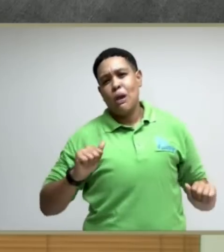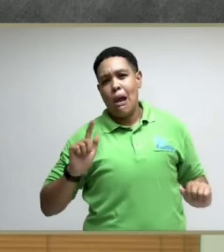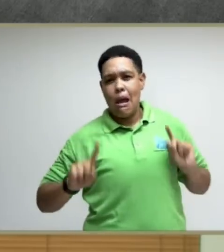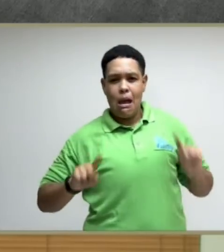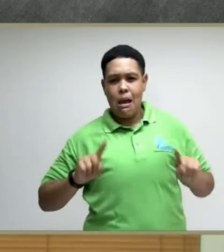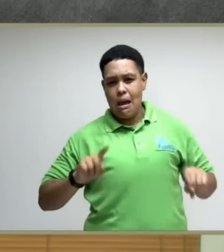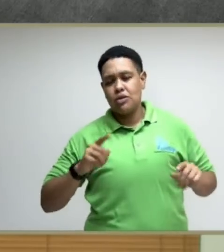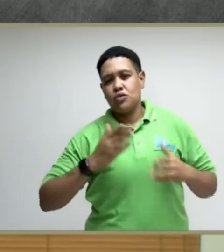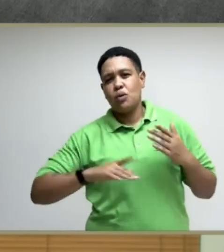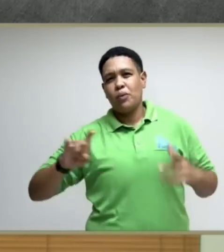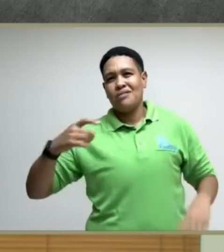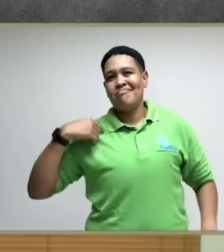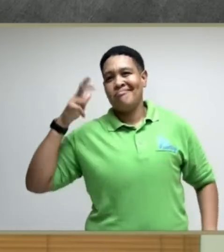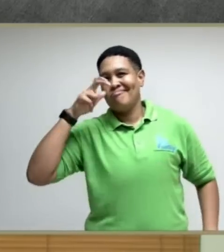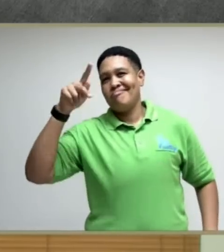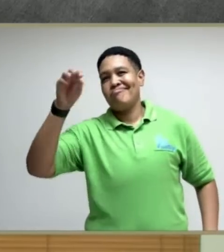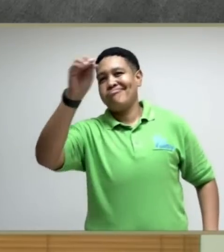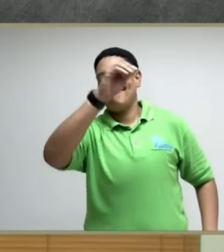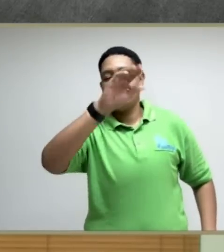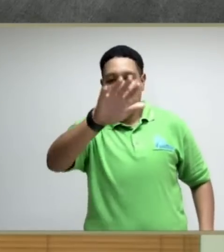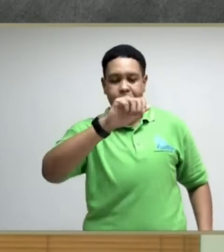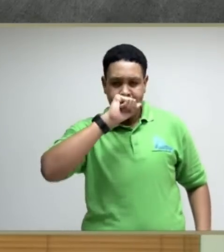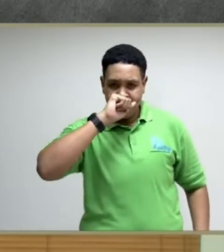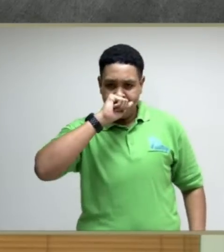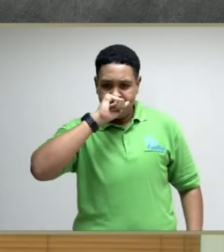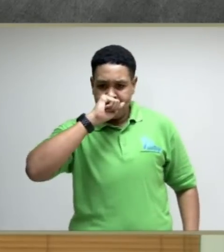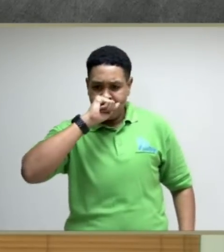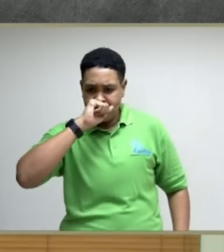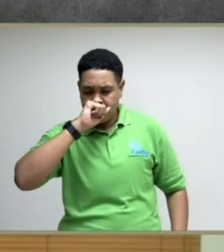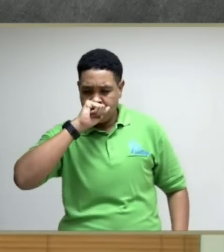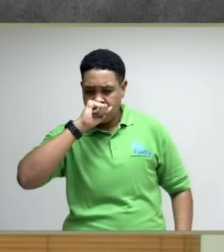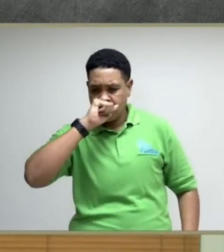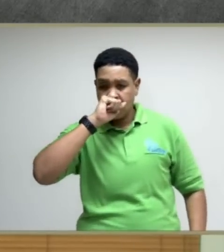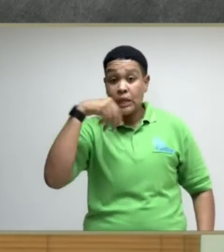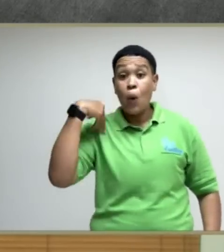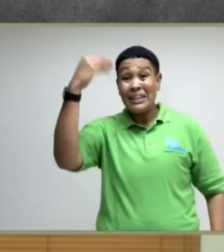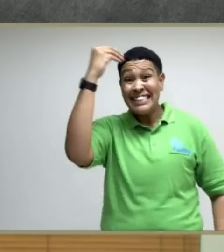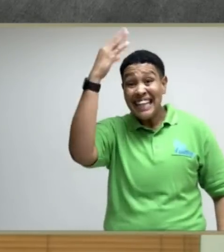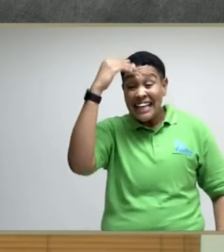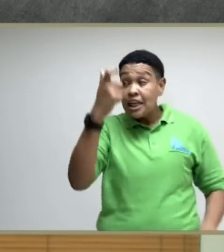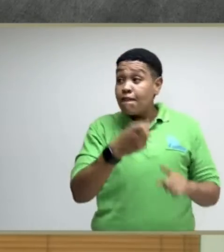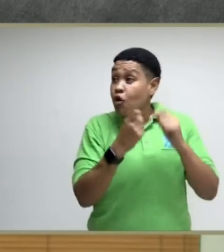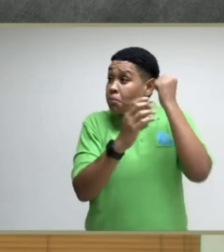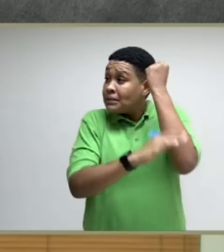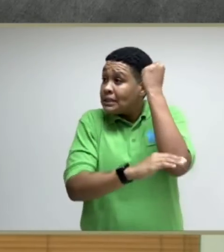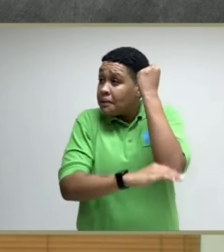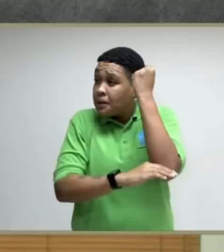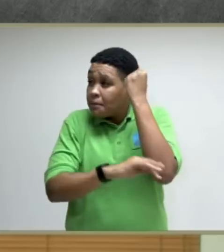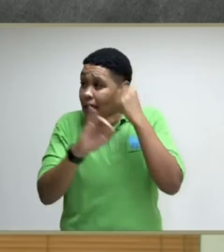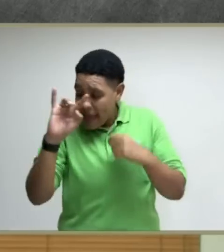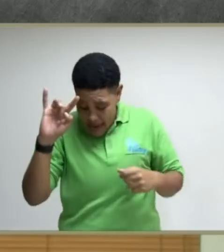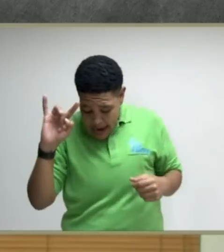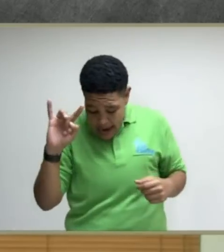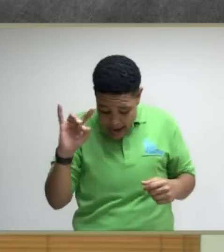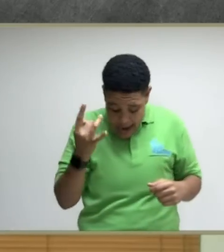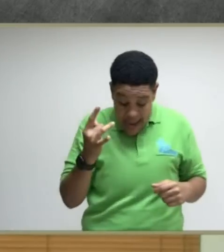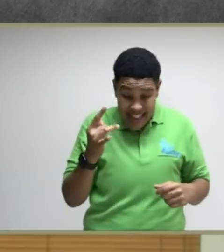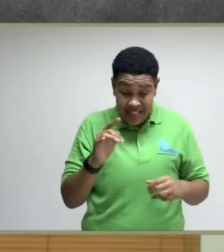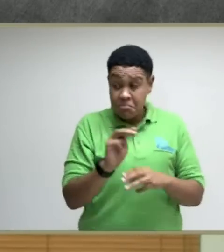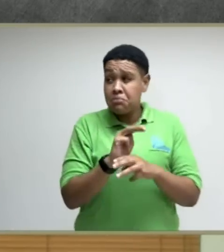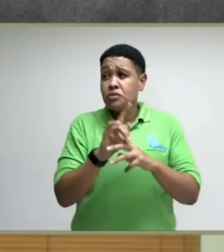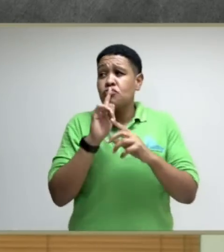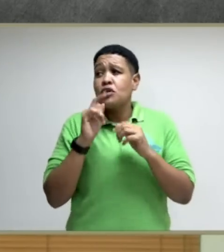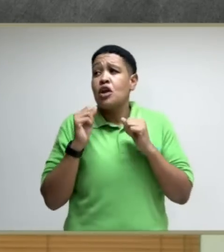few slides. Okay, so our data is of September the 8th. As Minister has indicated, we did